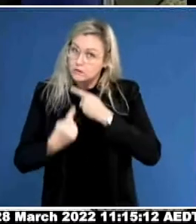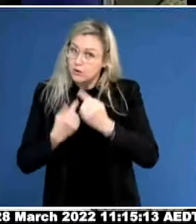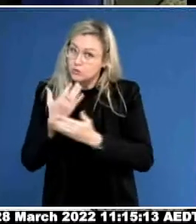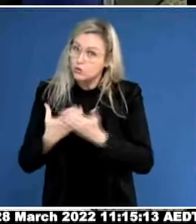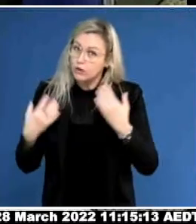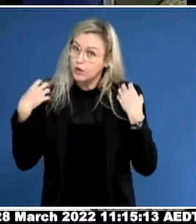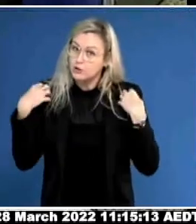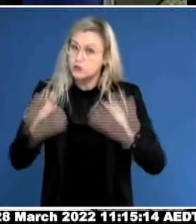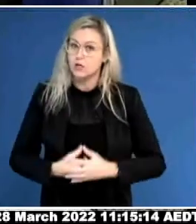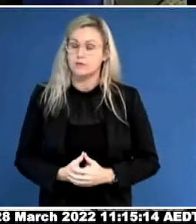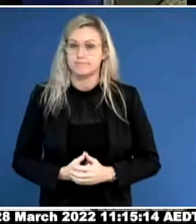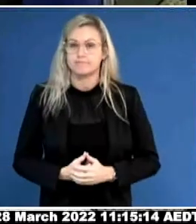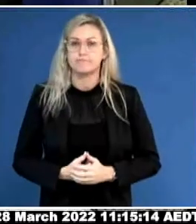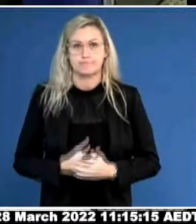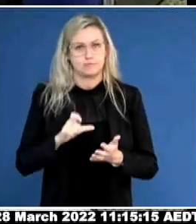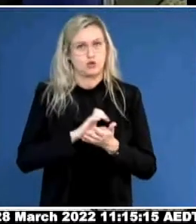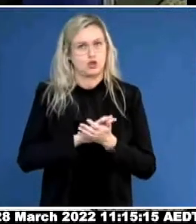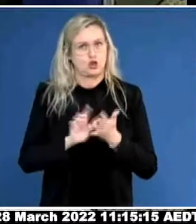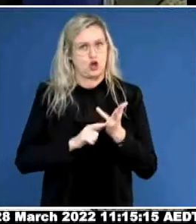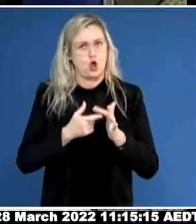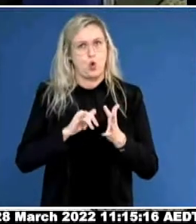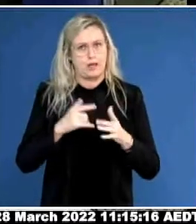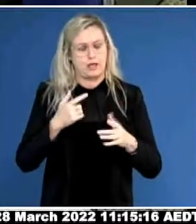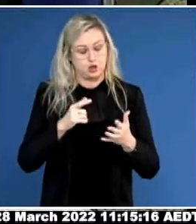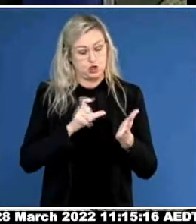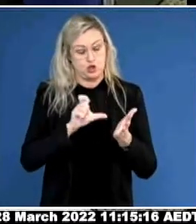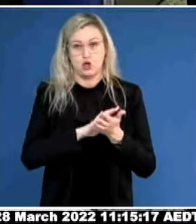They just keep me going, like, every single day.